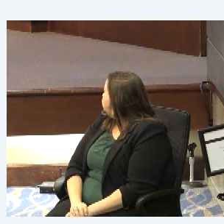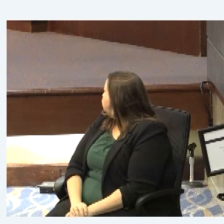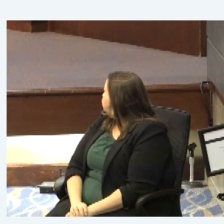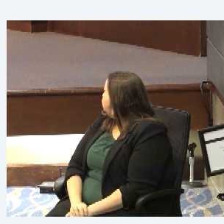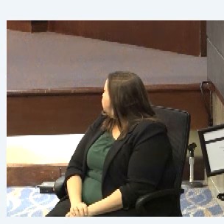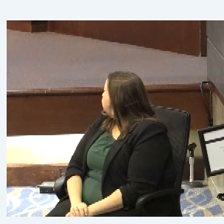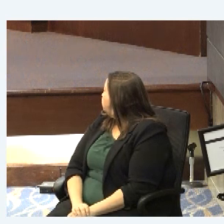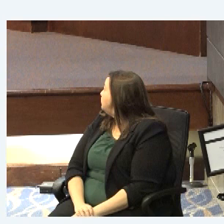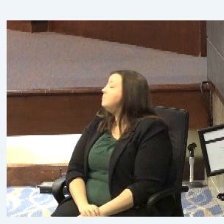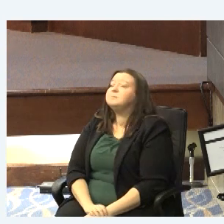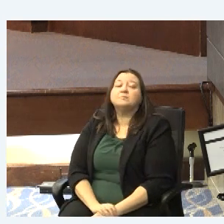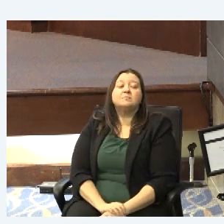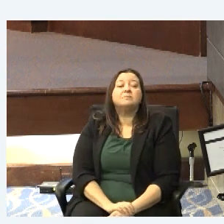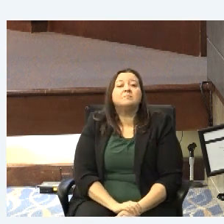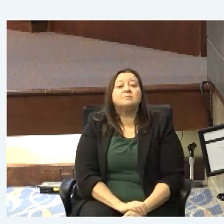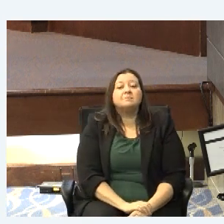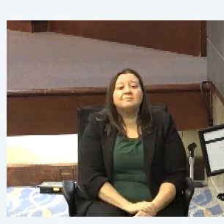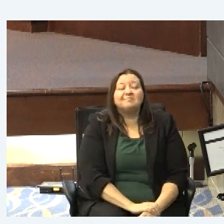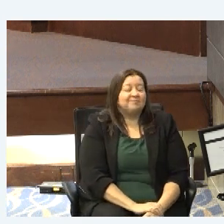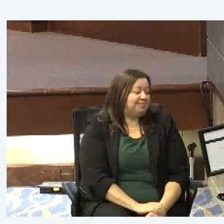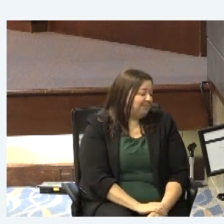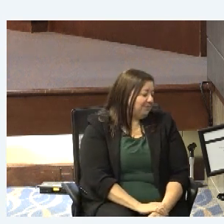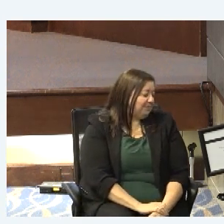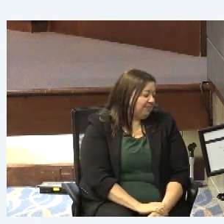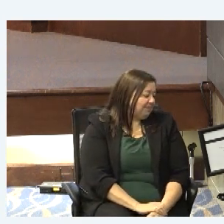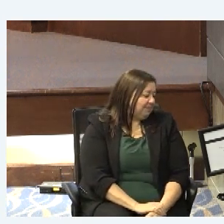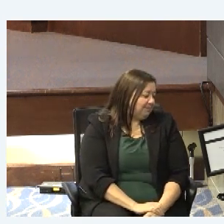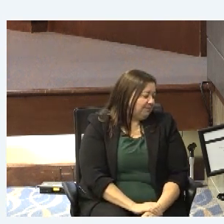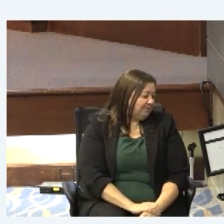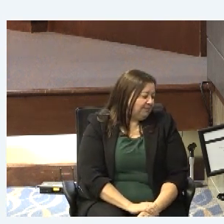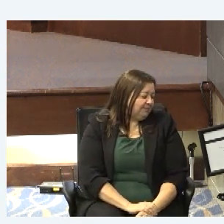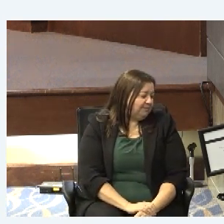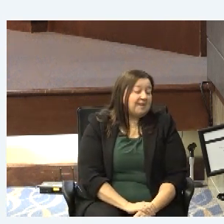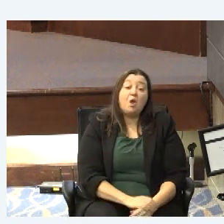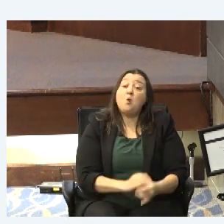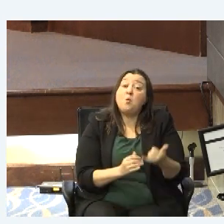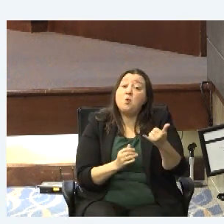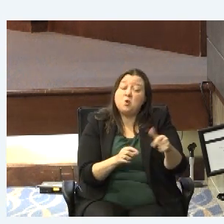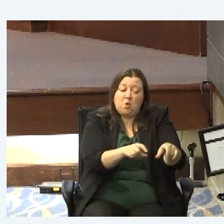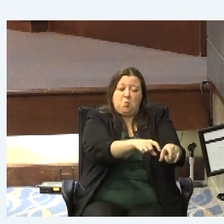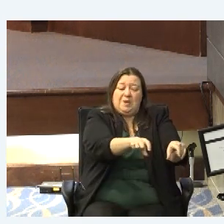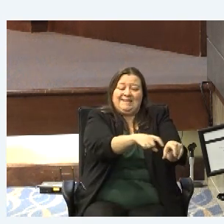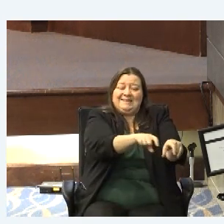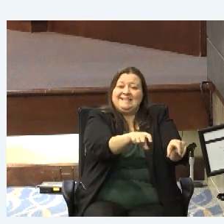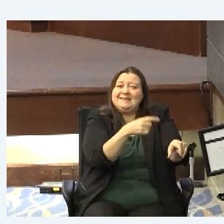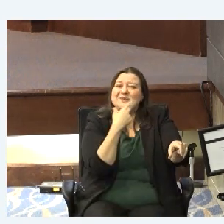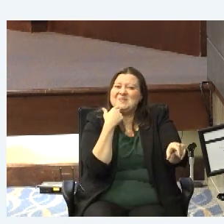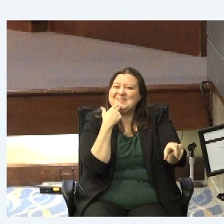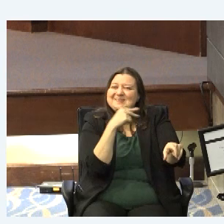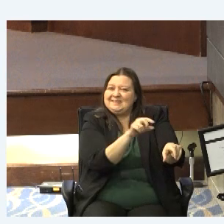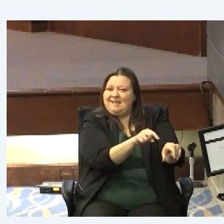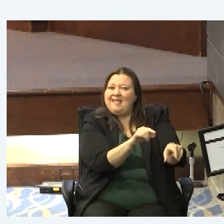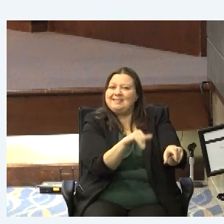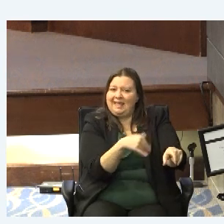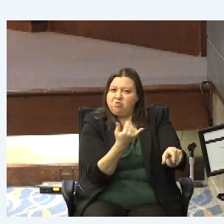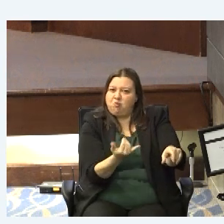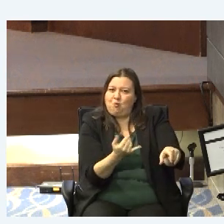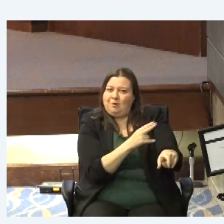so on the screen, this is our current veterinary hospital right there.